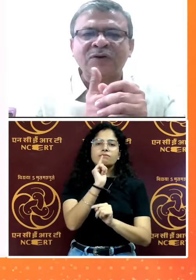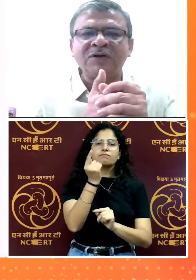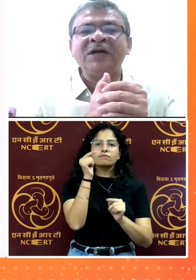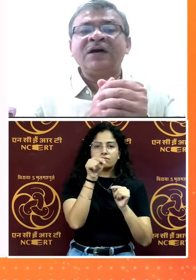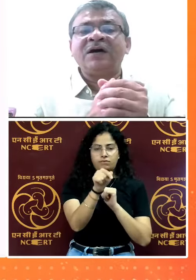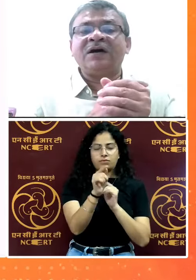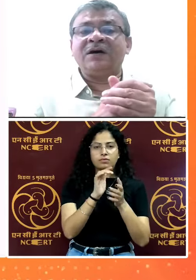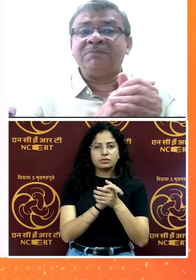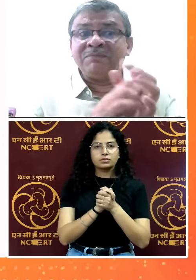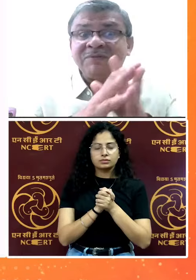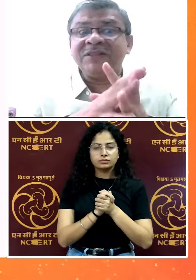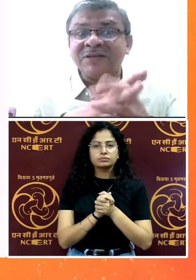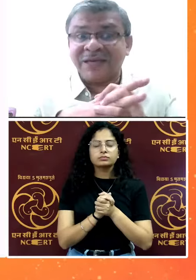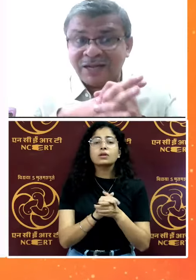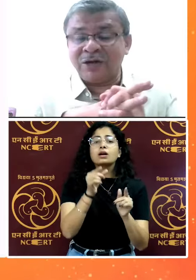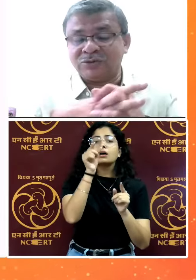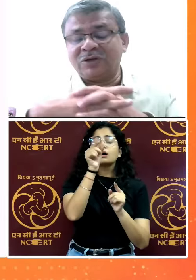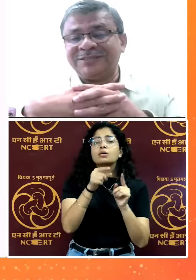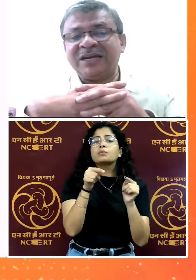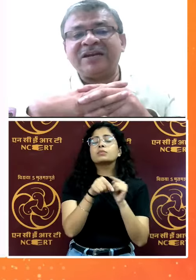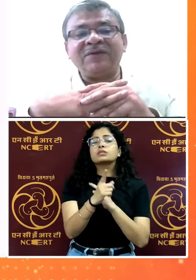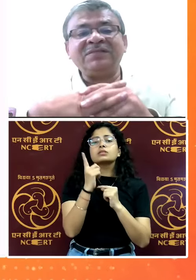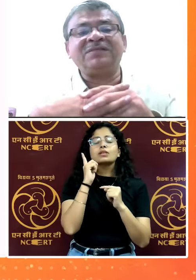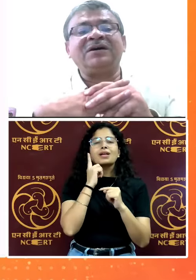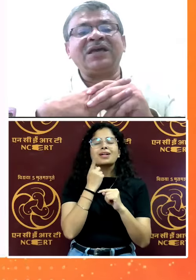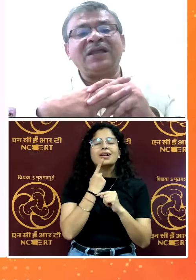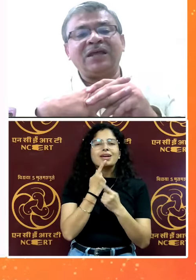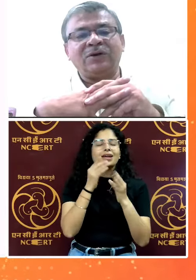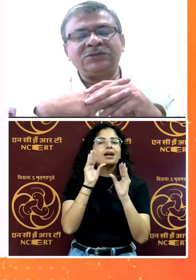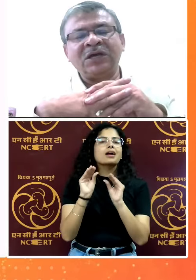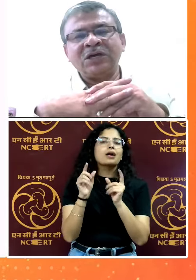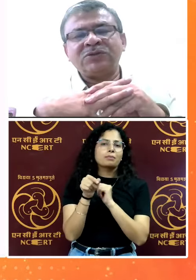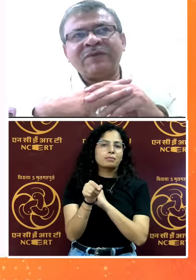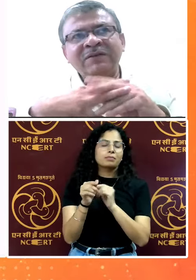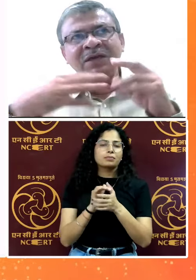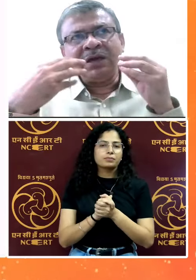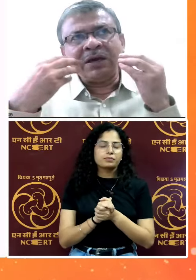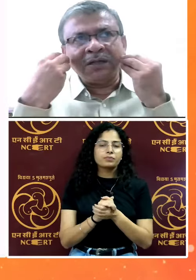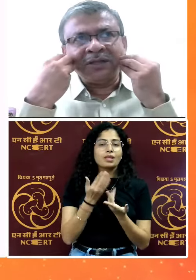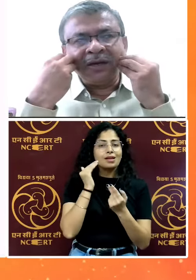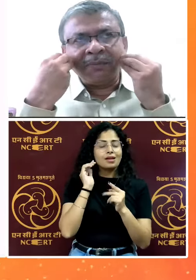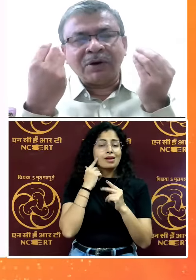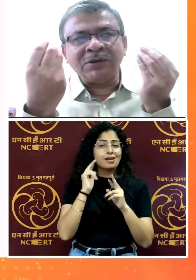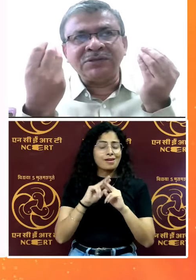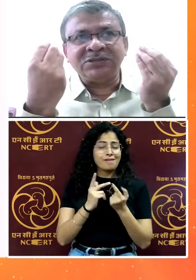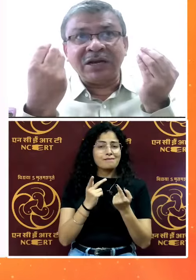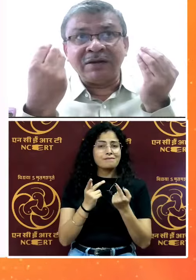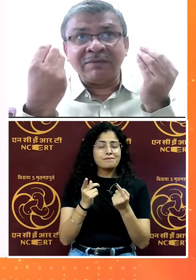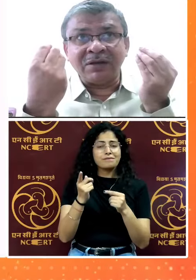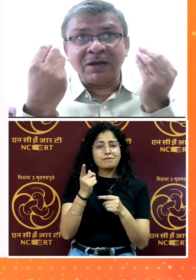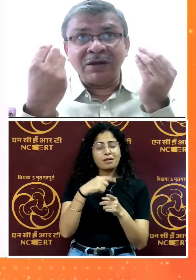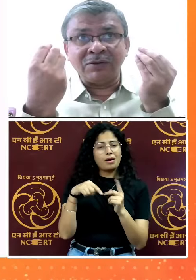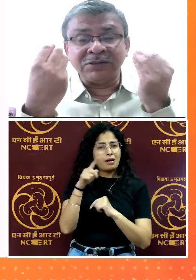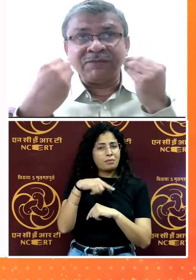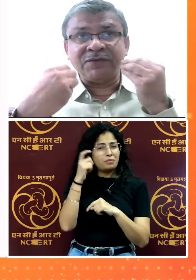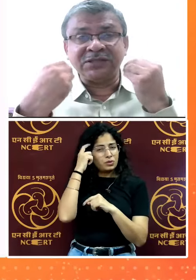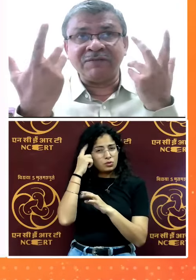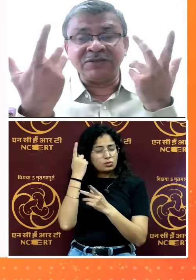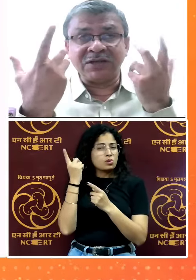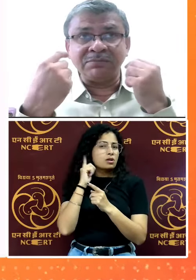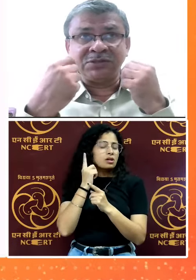solution for people with hearing loss, or children with hearing loss. Okay. So when we think about children with hearing loss,